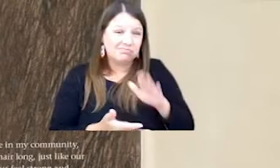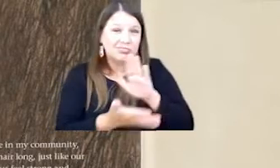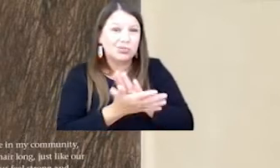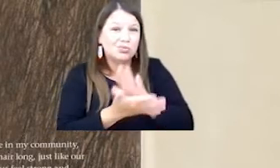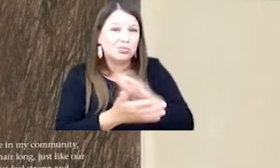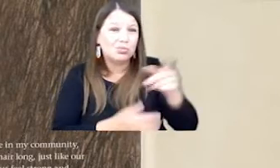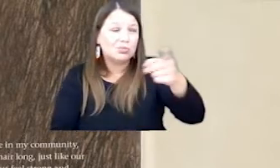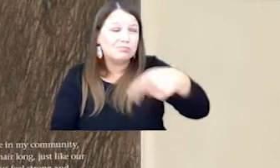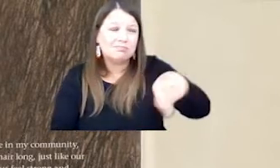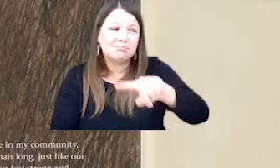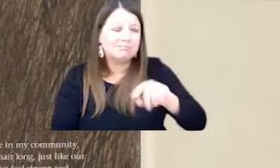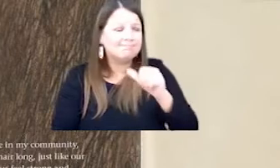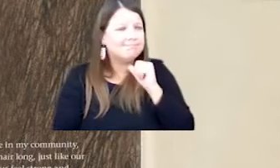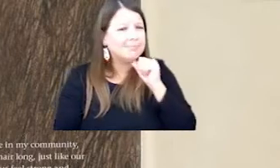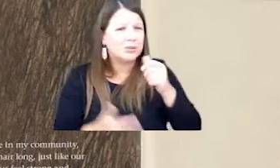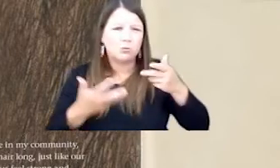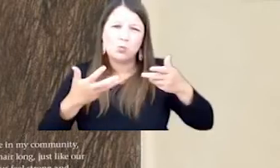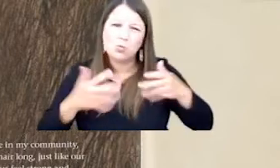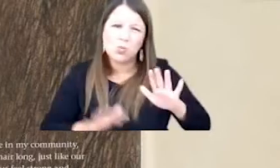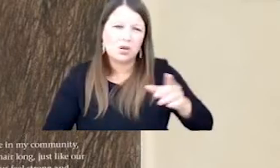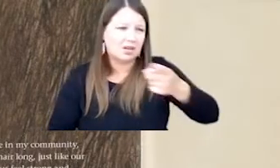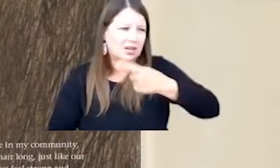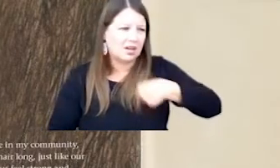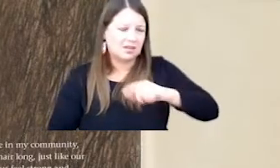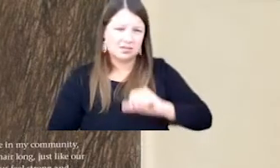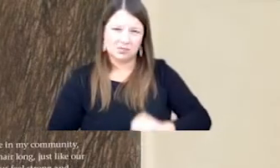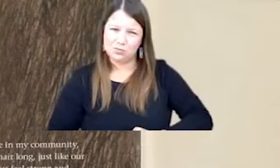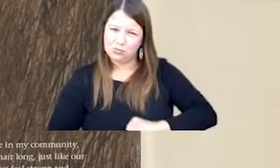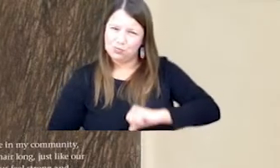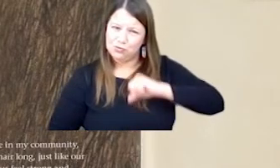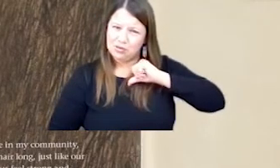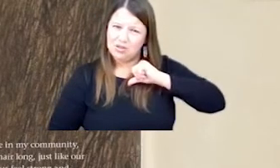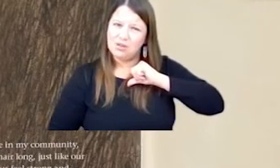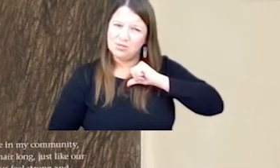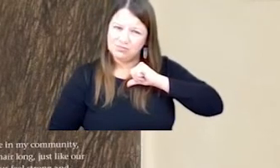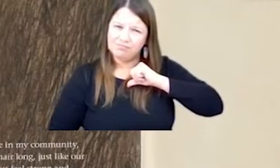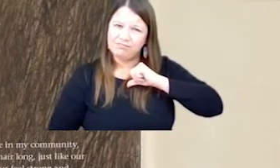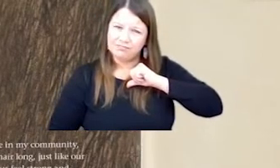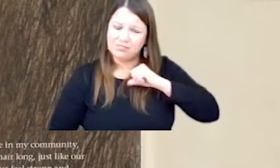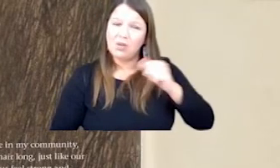They didn't like that we were proud, Nookum said.